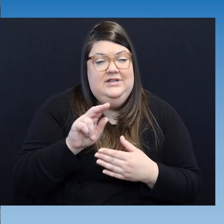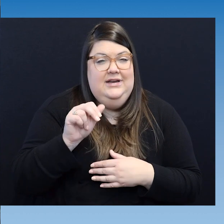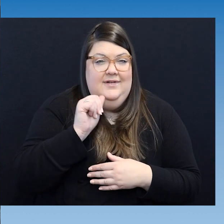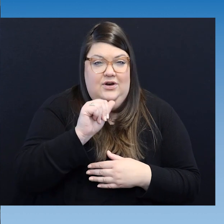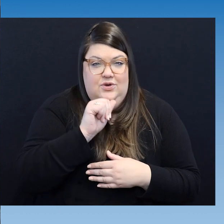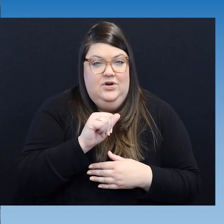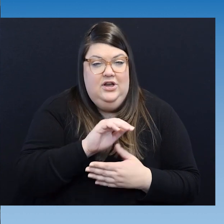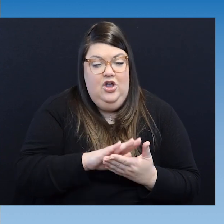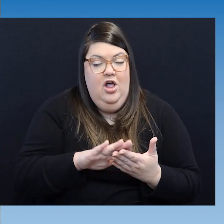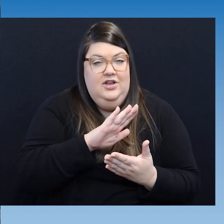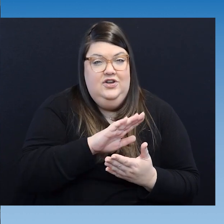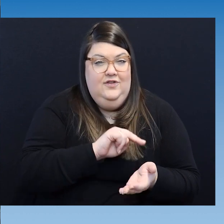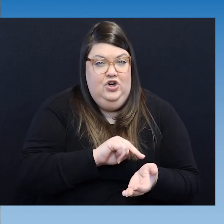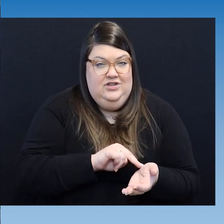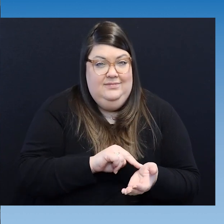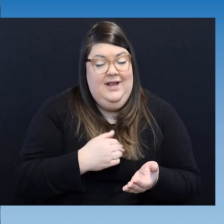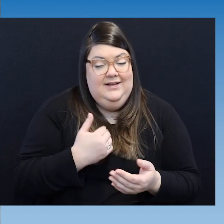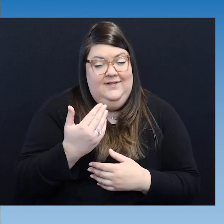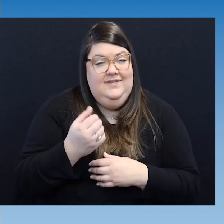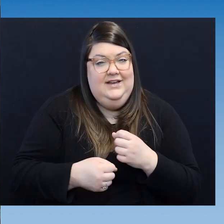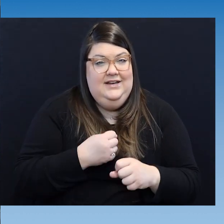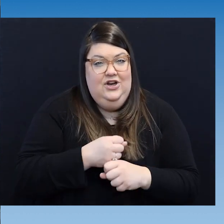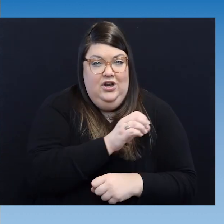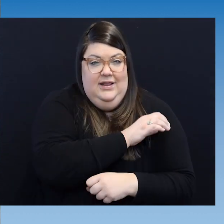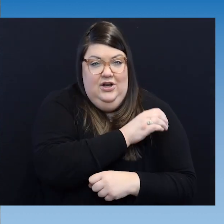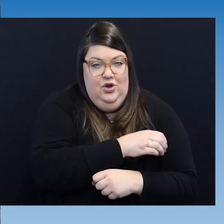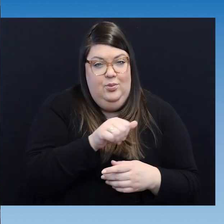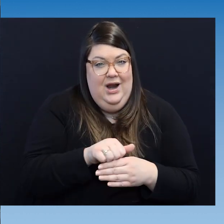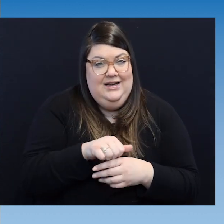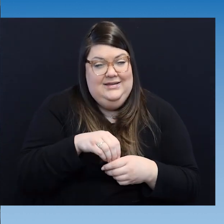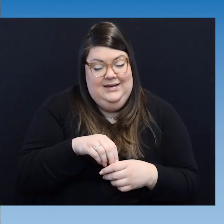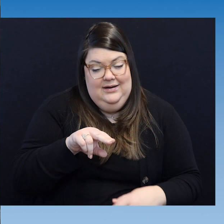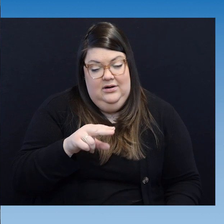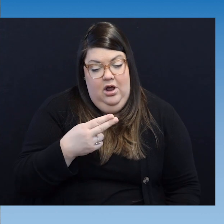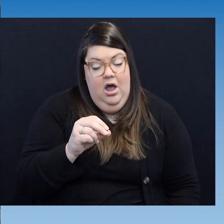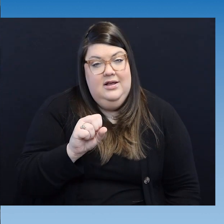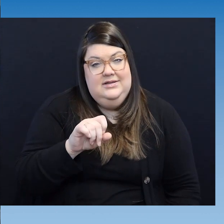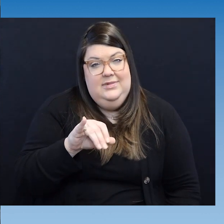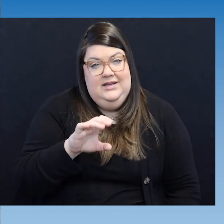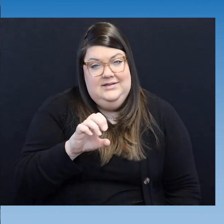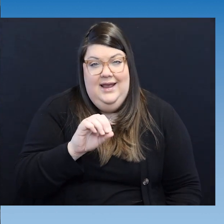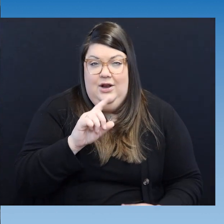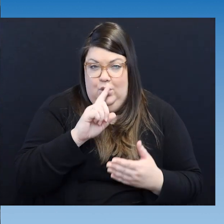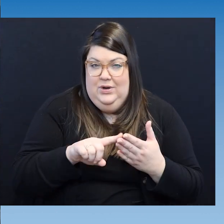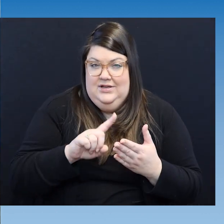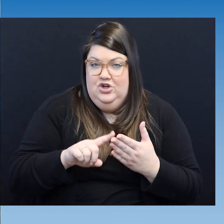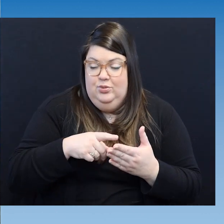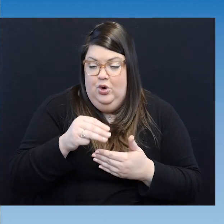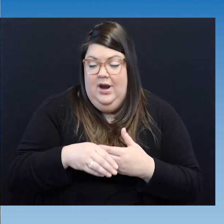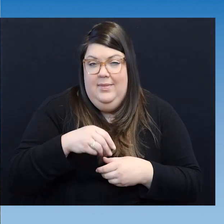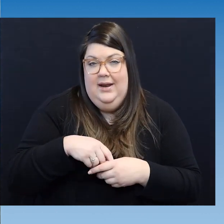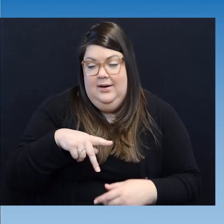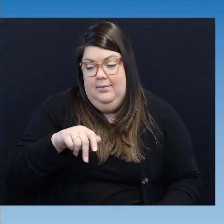Nursing. She has a 15-year clinical practice in hospice and a research program in palliative care.